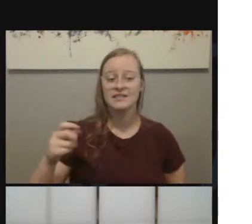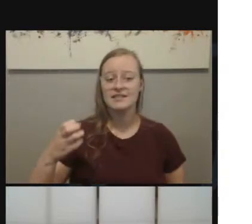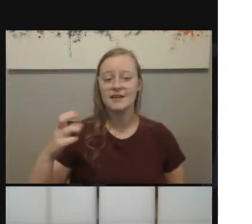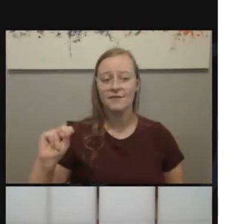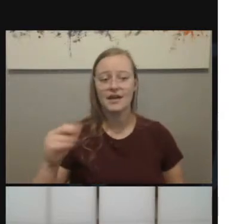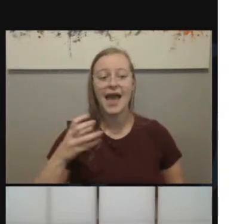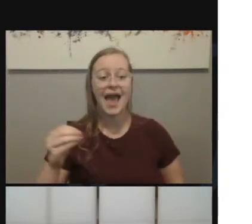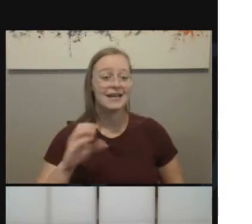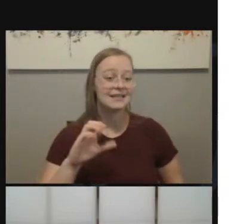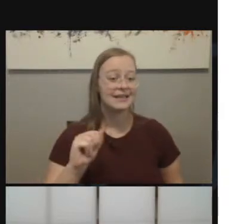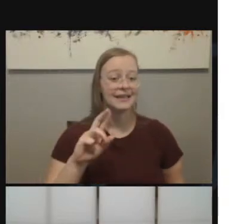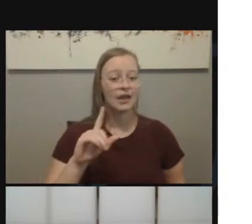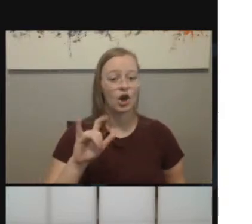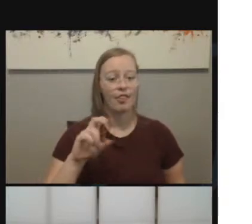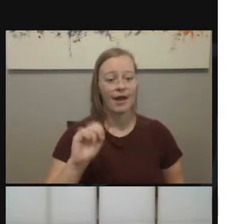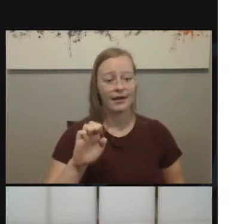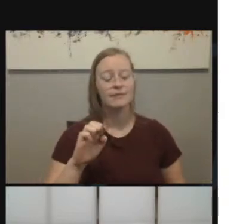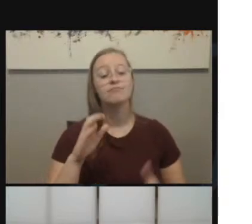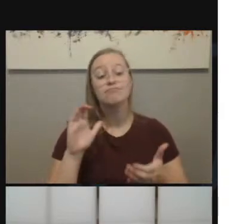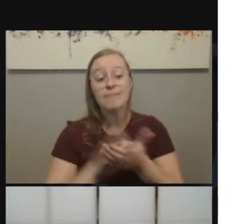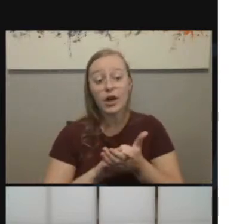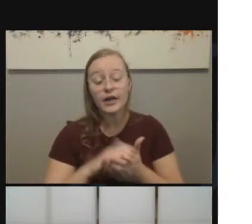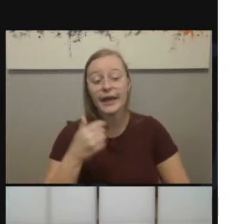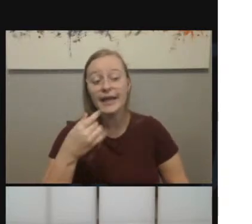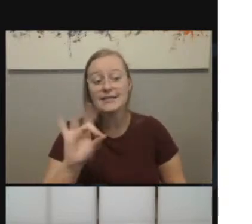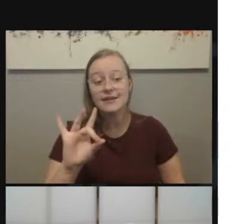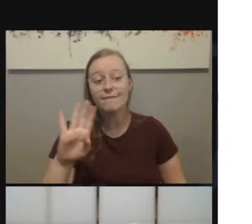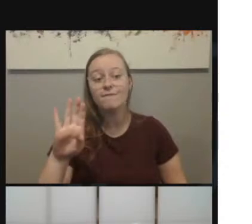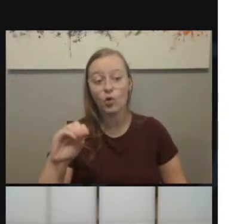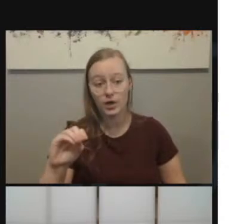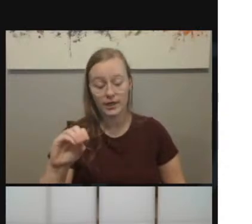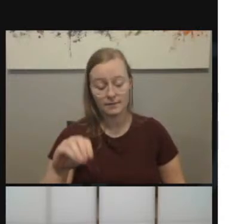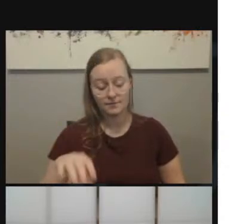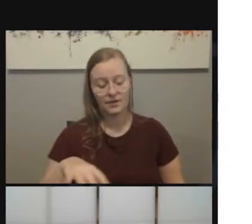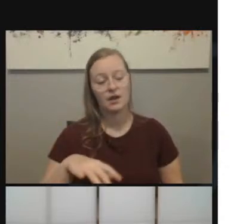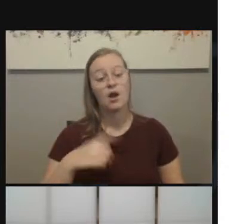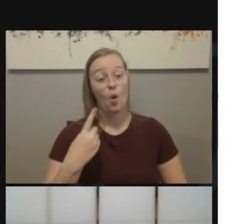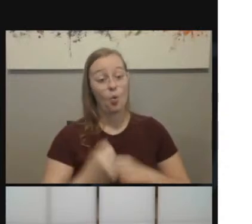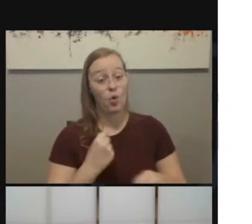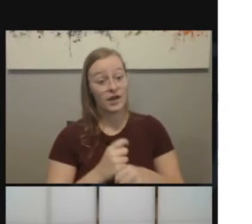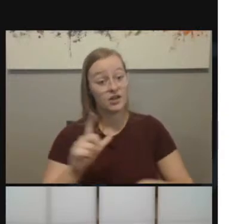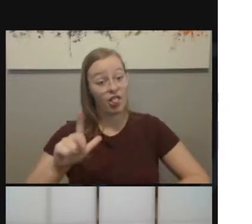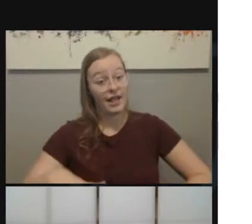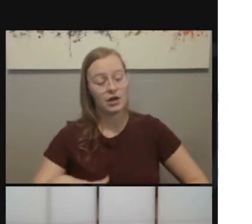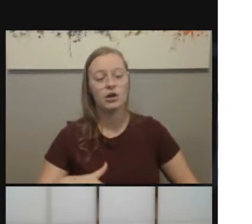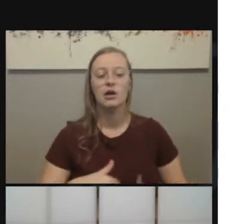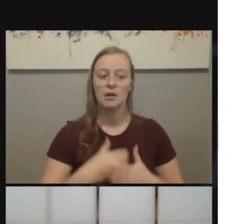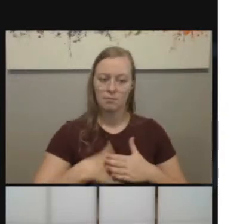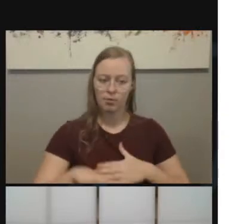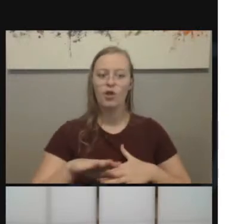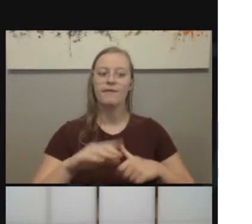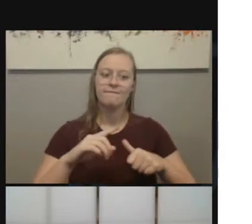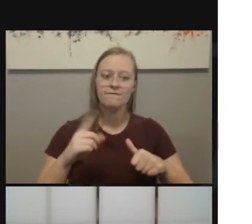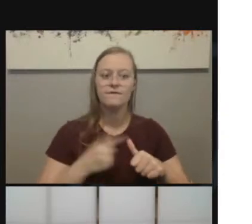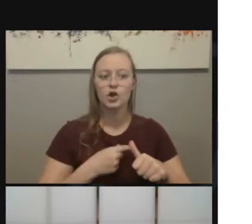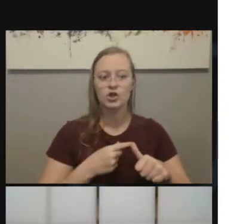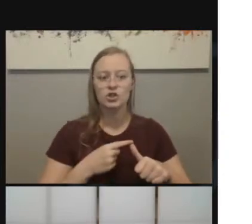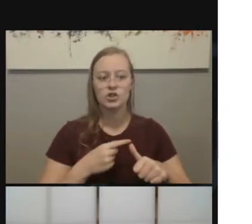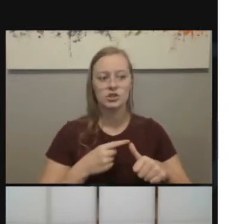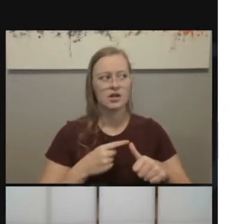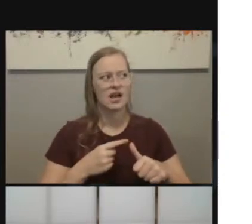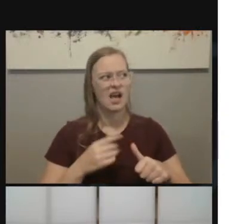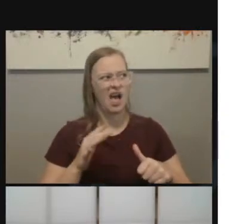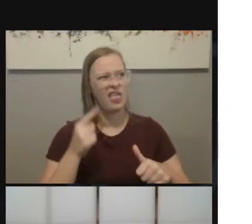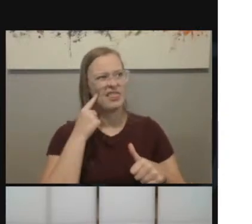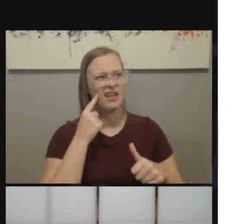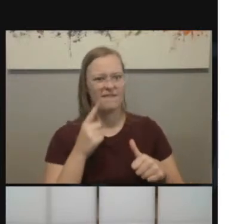Caroline married in 1840, and a year later was born their first of about